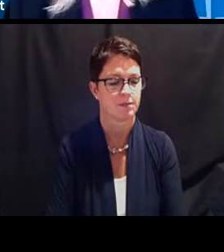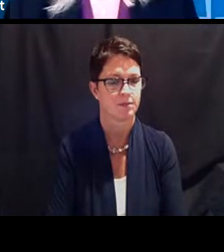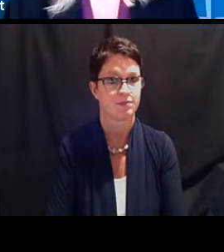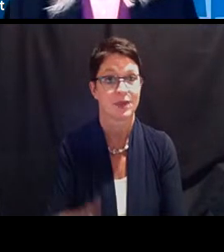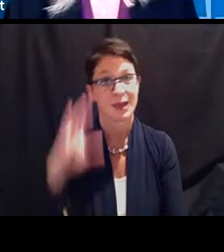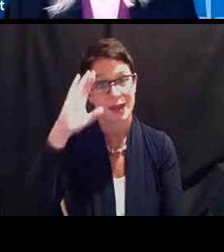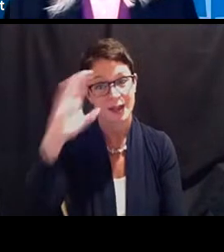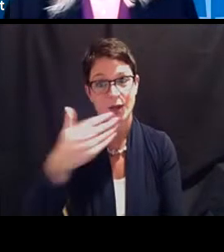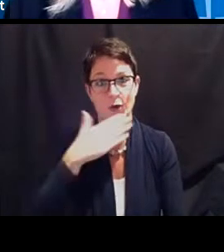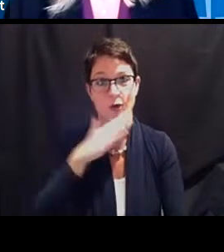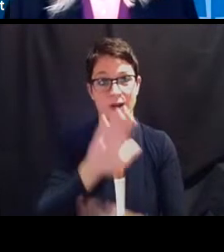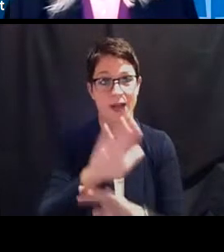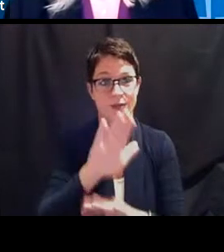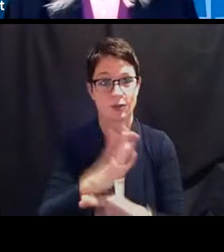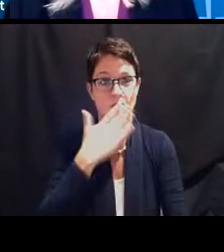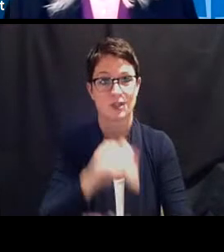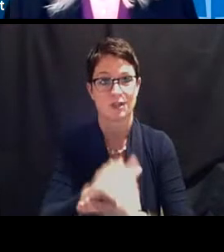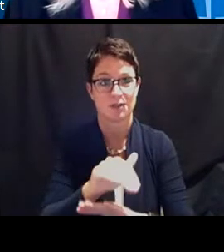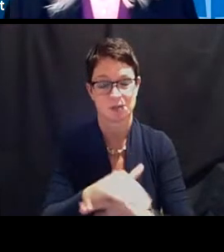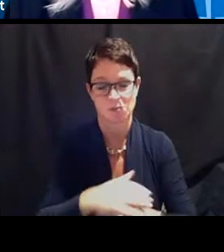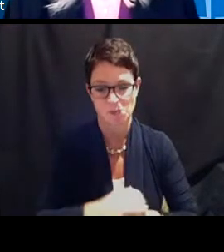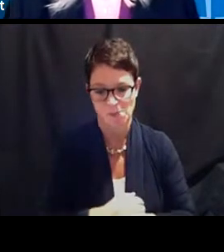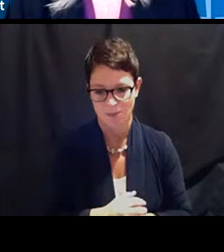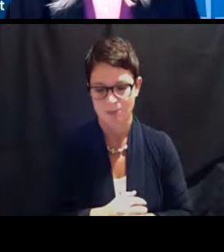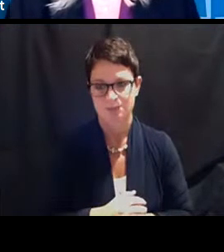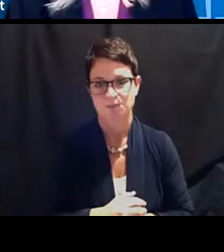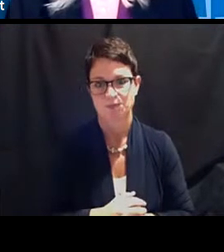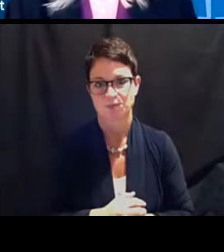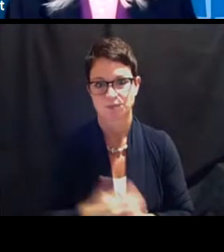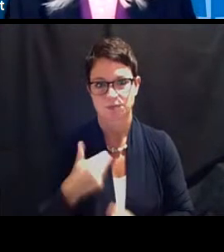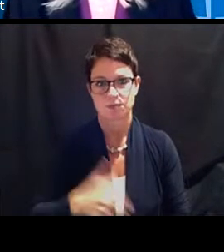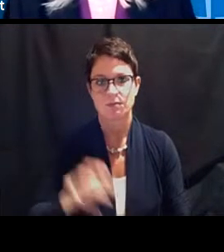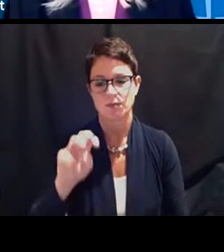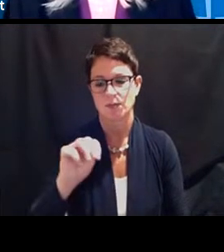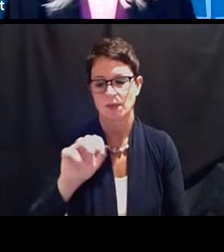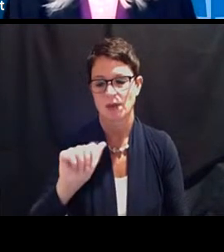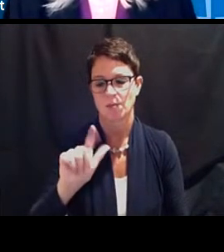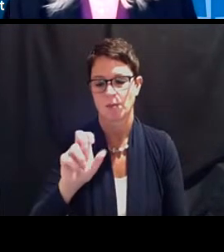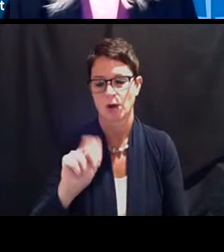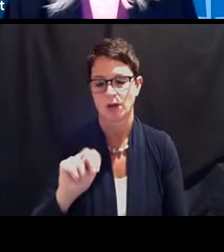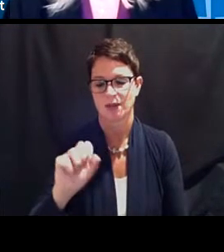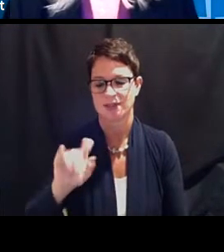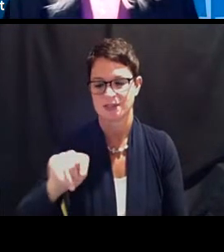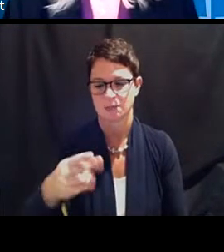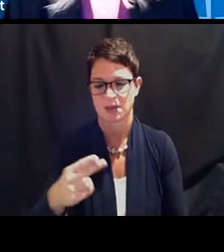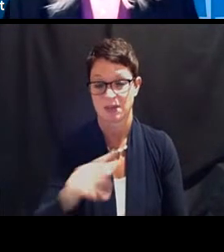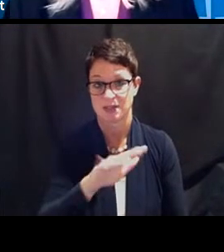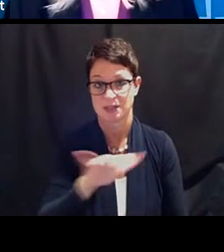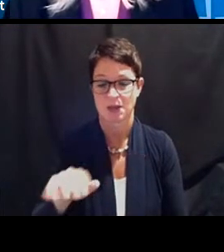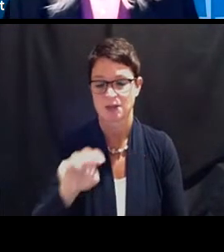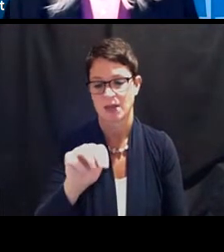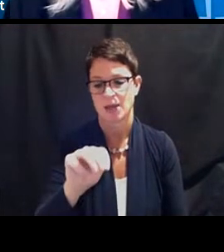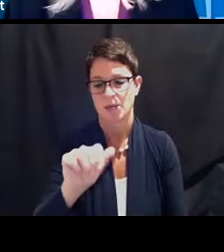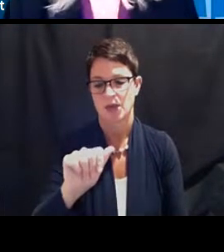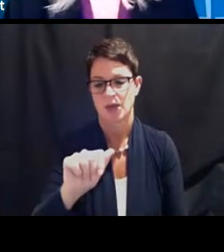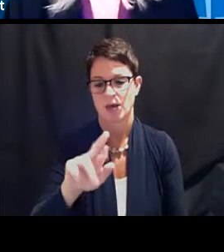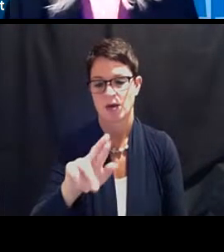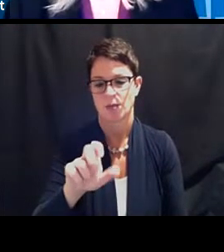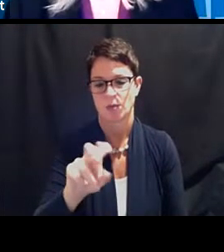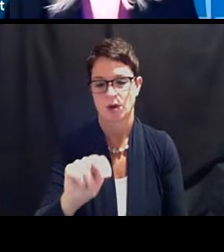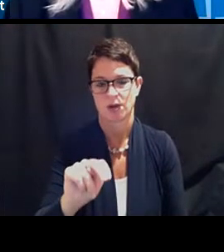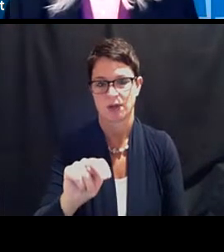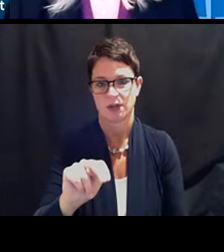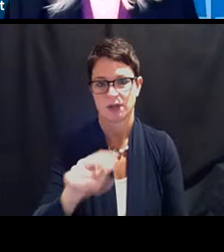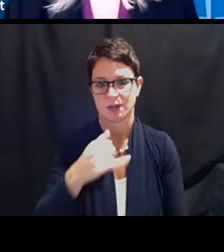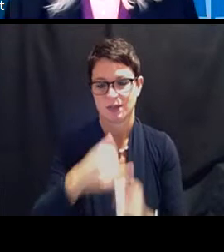Hello, good afternoon, good evening. Good evening. This is Marlon Smith. Name is spelled M-A-R-L-O-N.